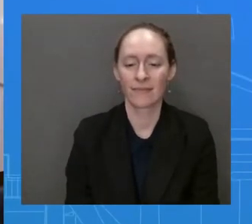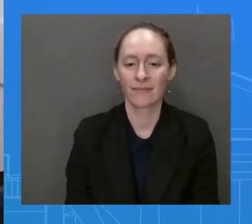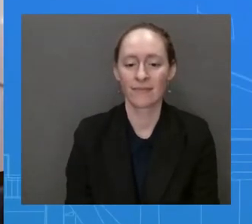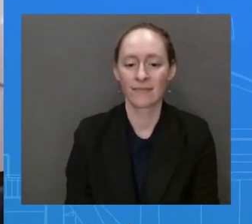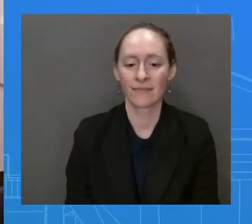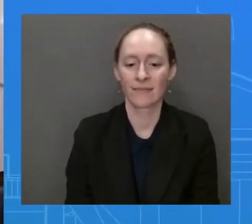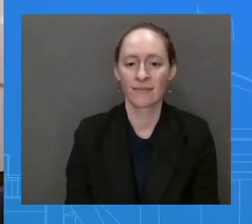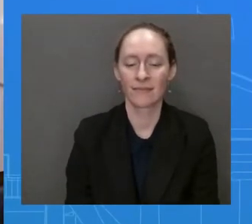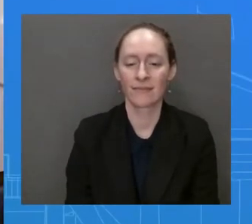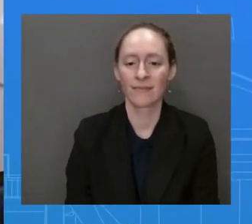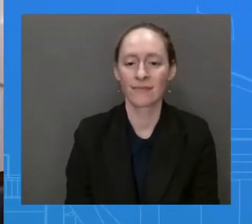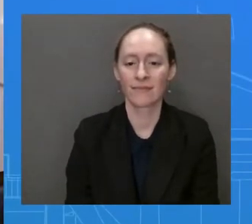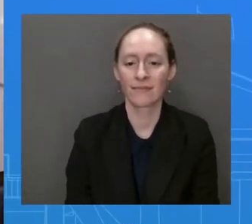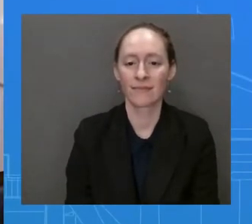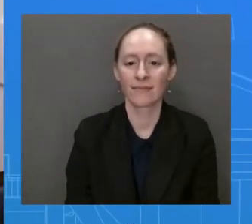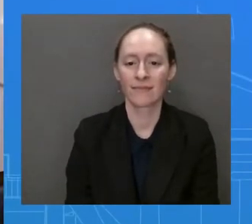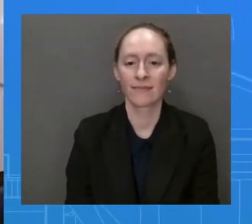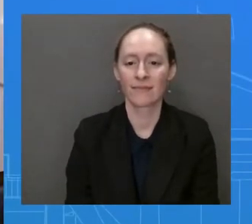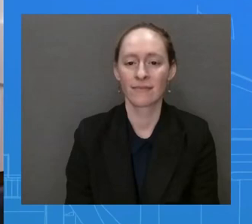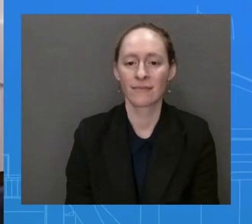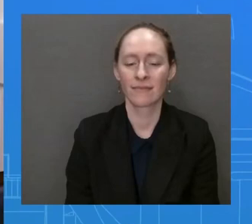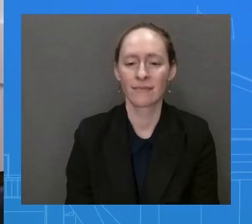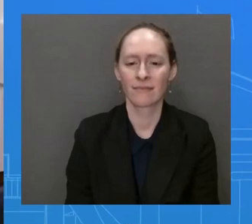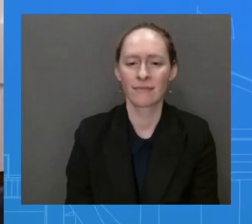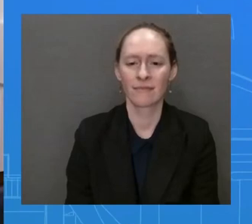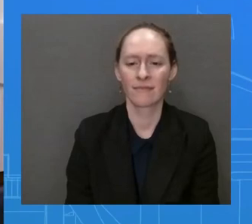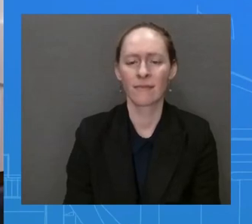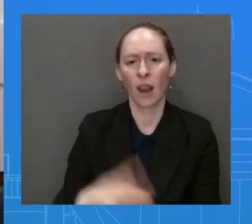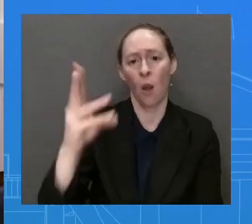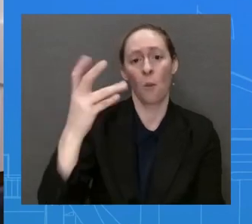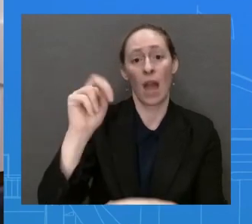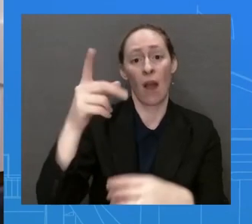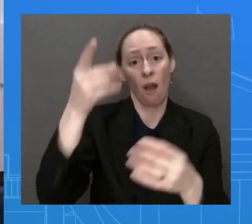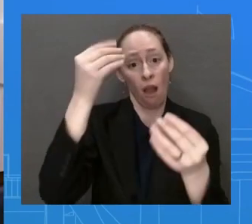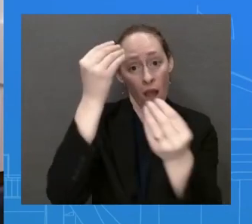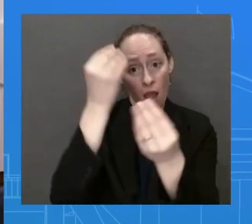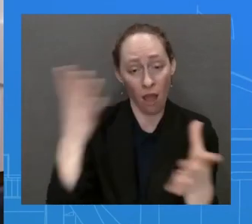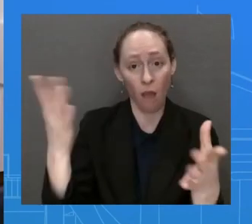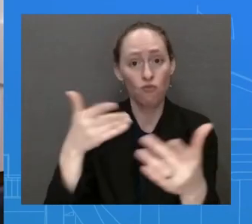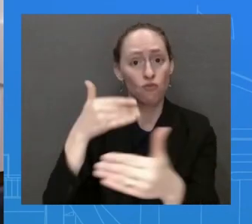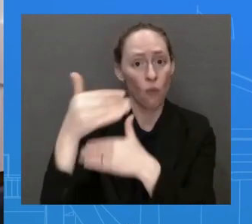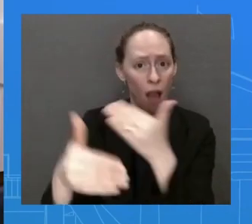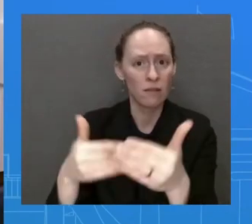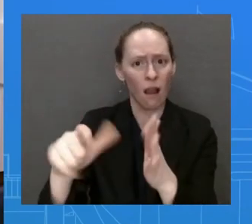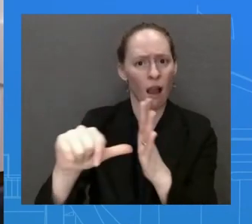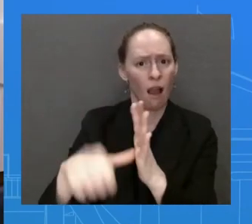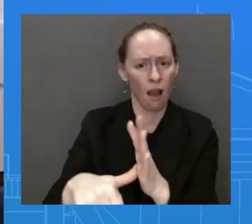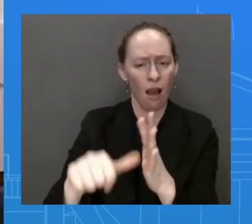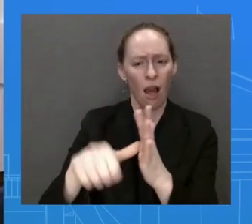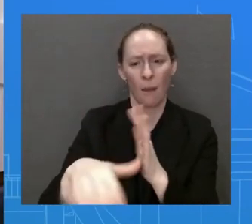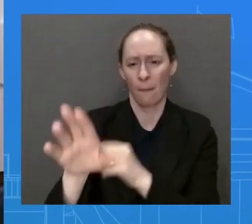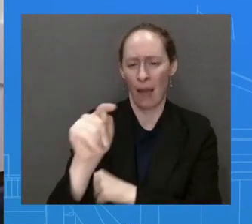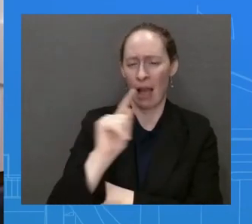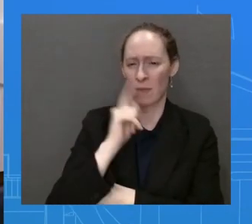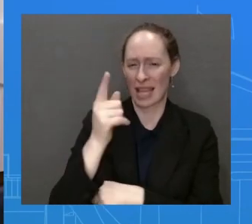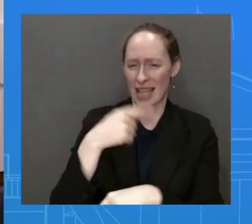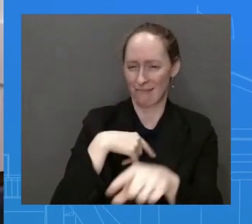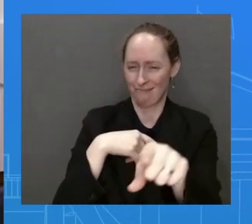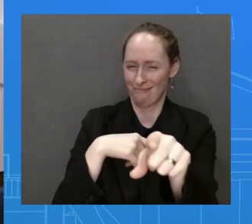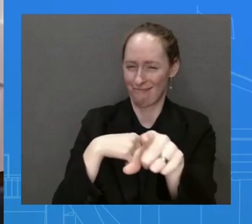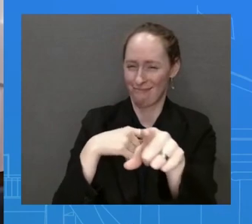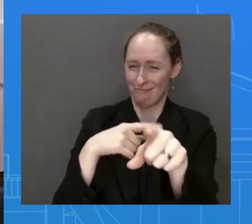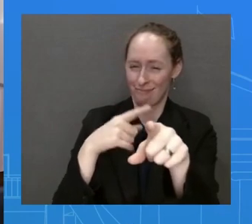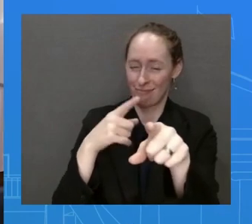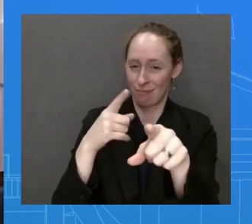process, but it sort of feels like a strategy, a communication strategy to protect the president from political damage. Was it the hope and